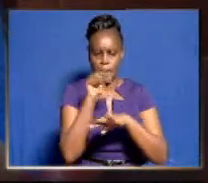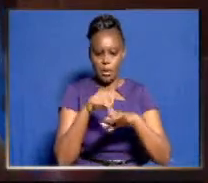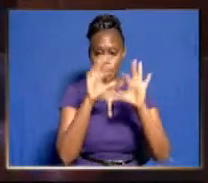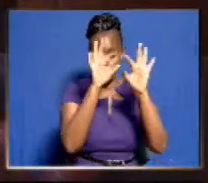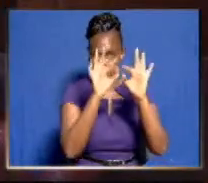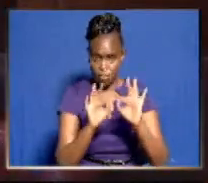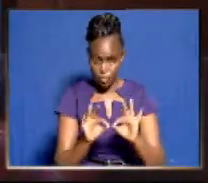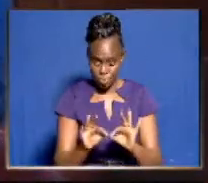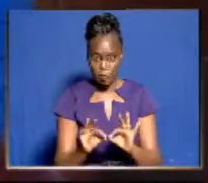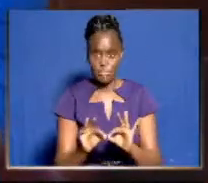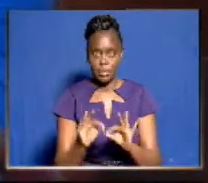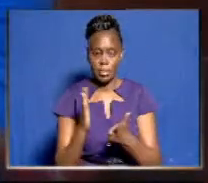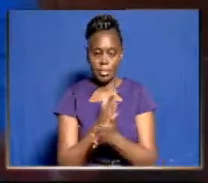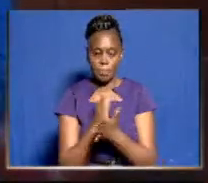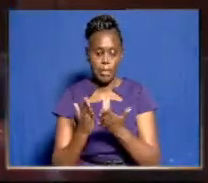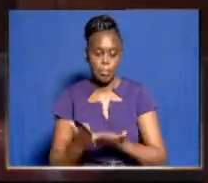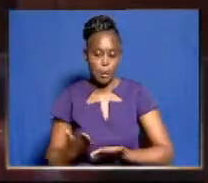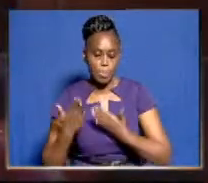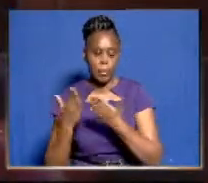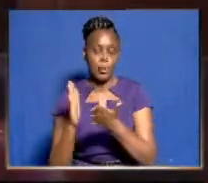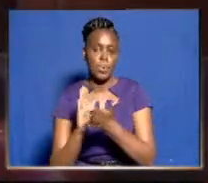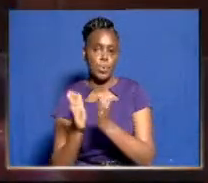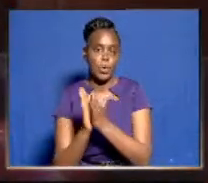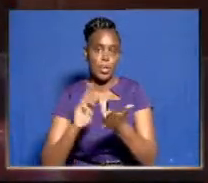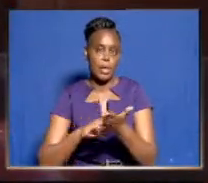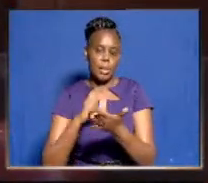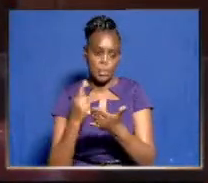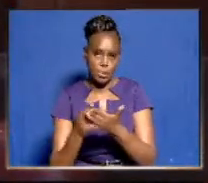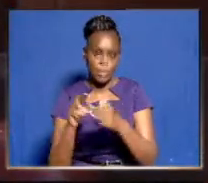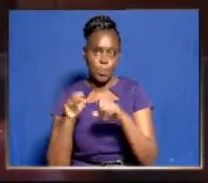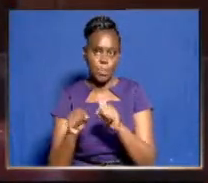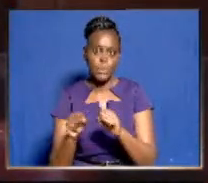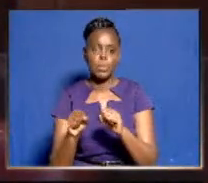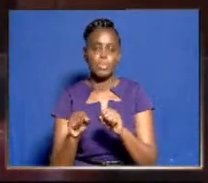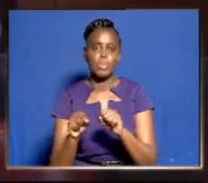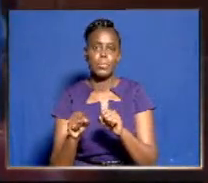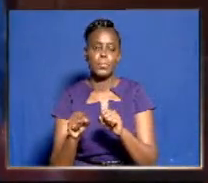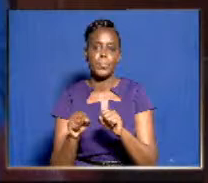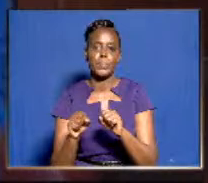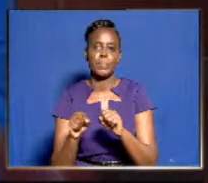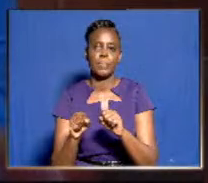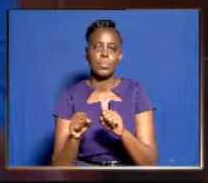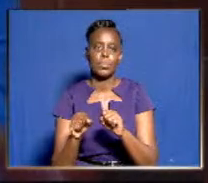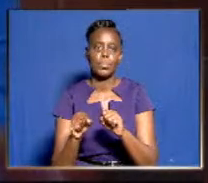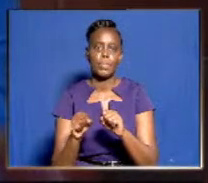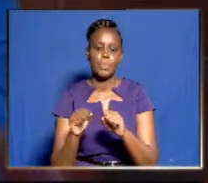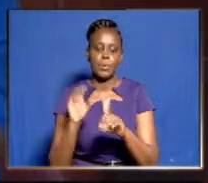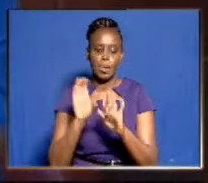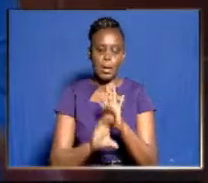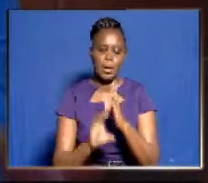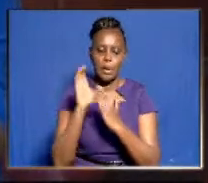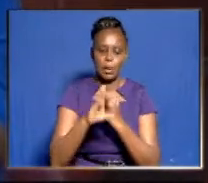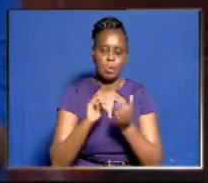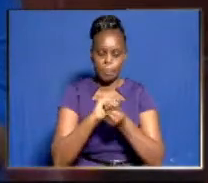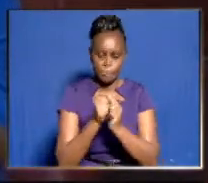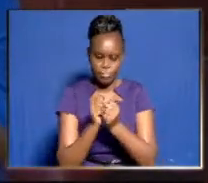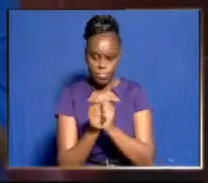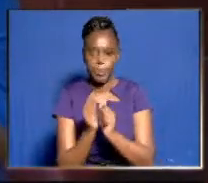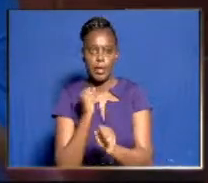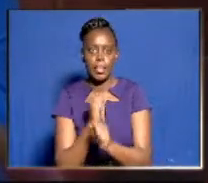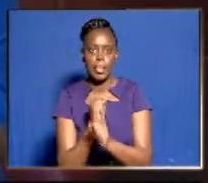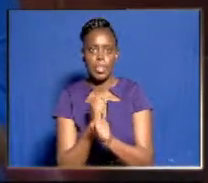this department is provided with resources so that the rollout of the curriculum reforms is